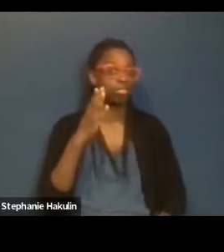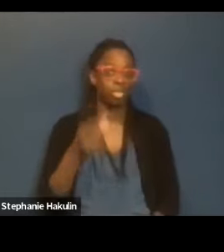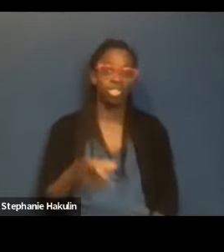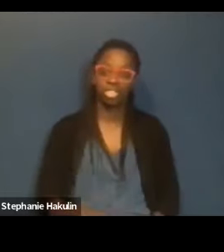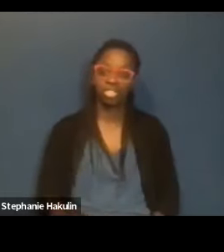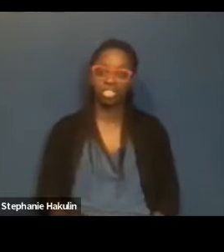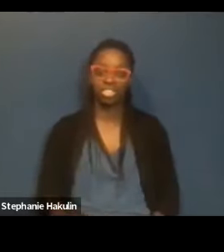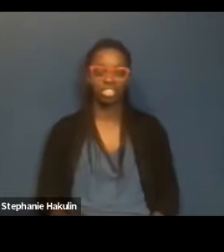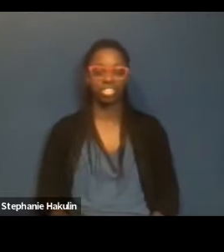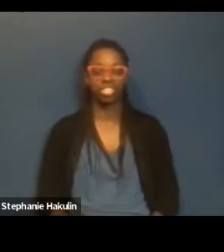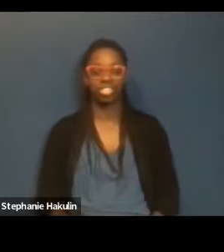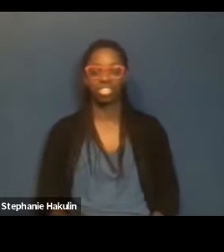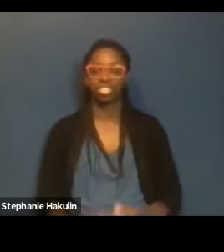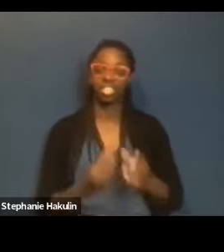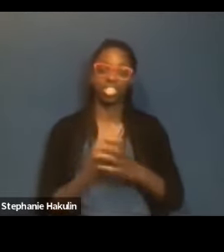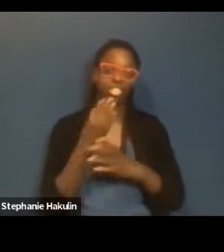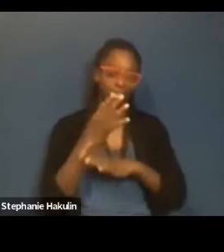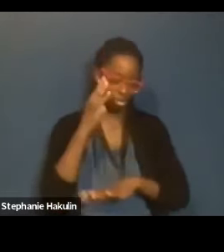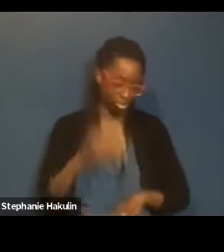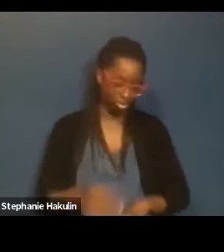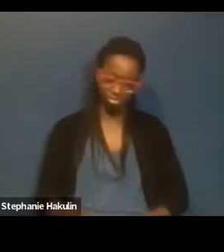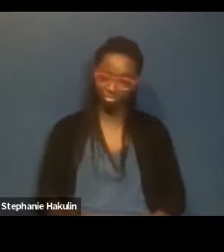Shout out that Miami Heat.